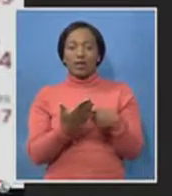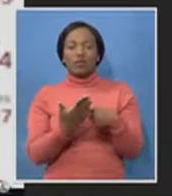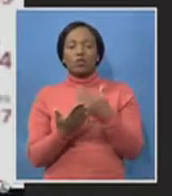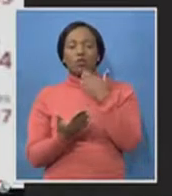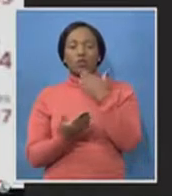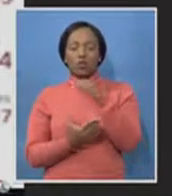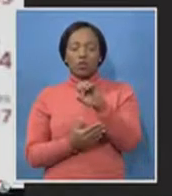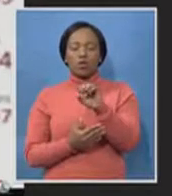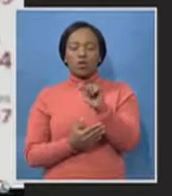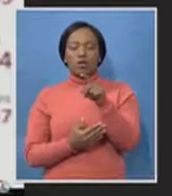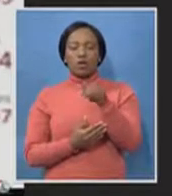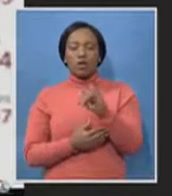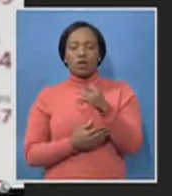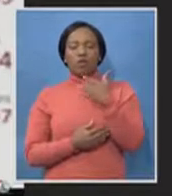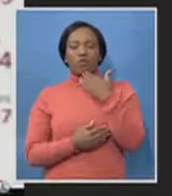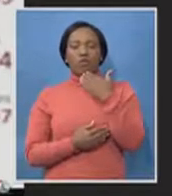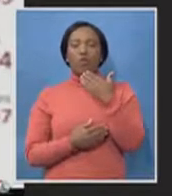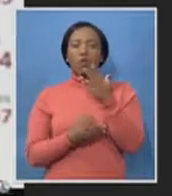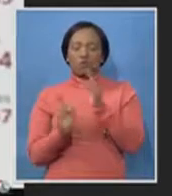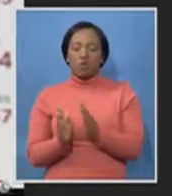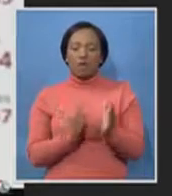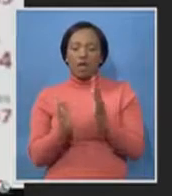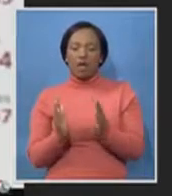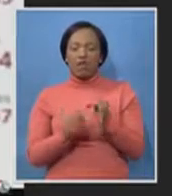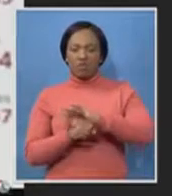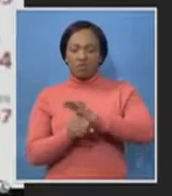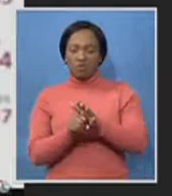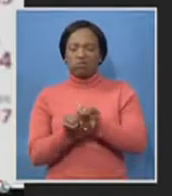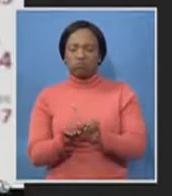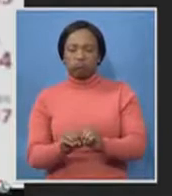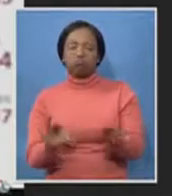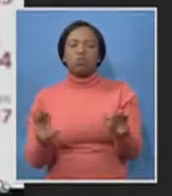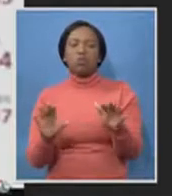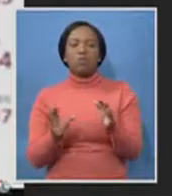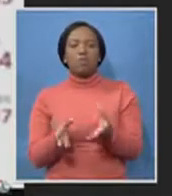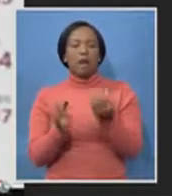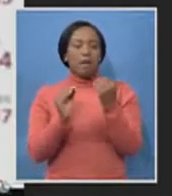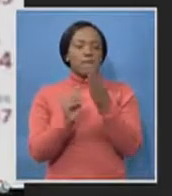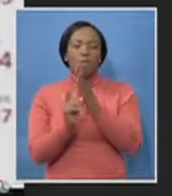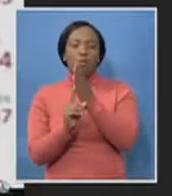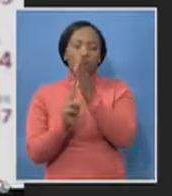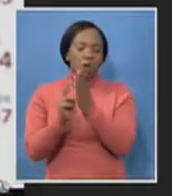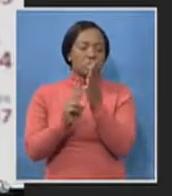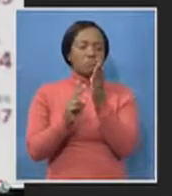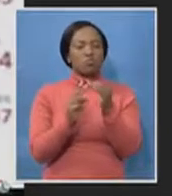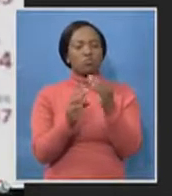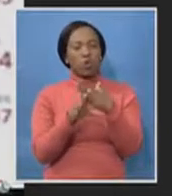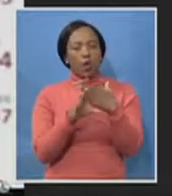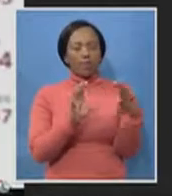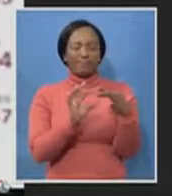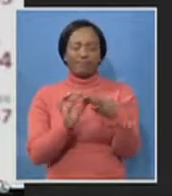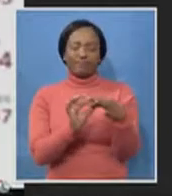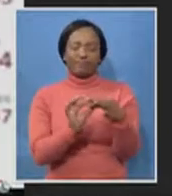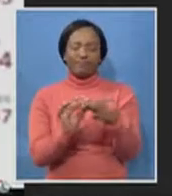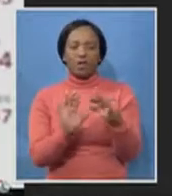Preparedness Innovation, to find ways that we can work together. So I think we have to build these relationships, and as we move